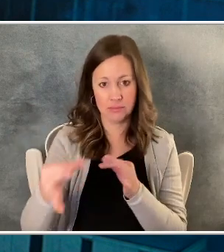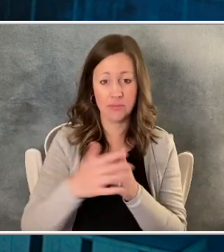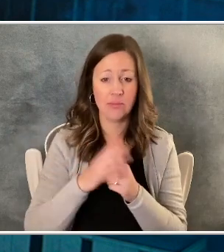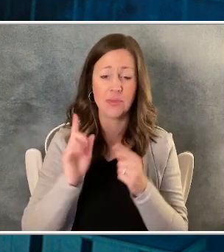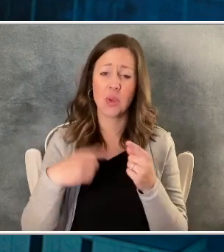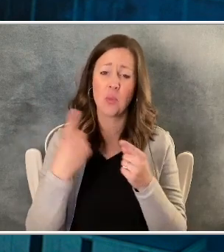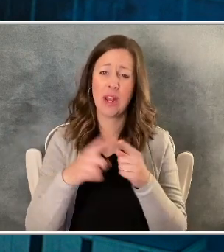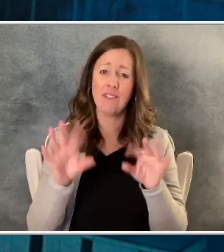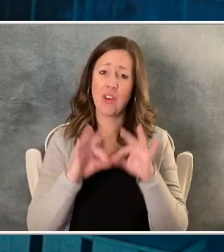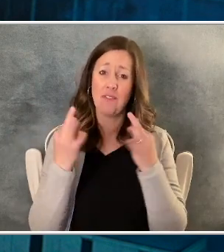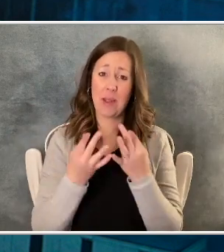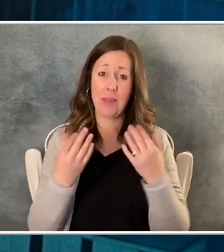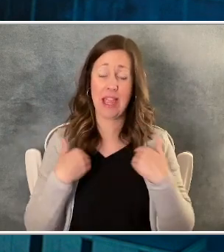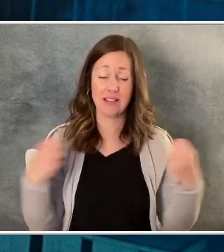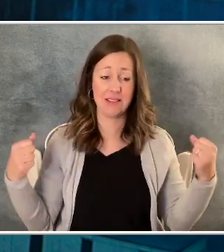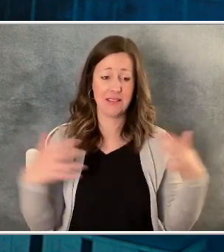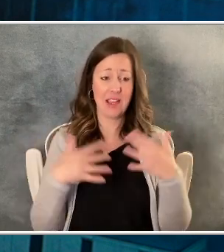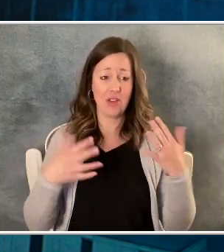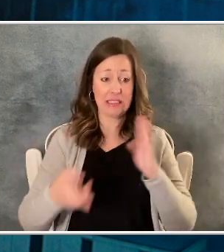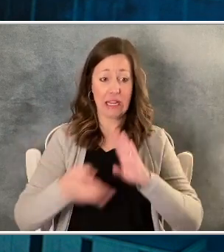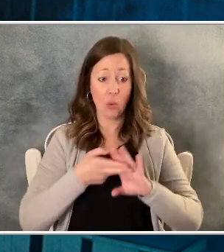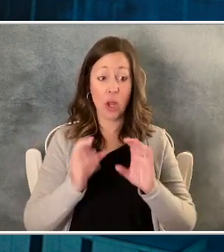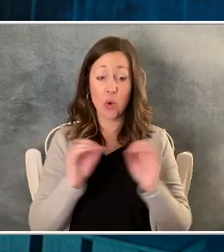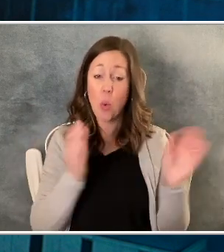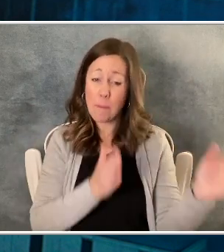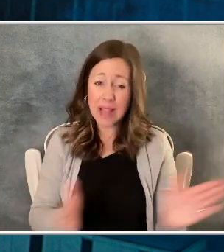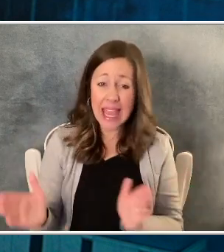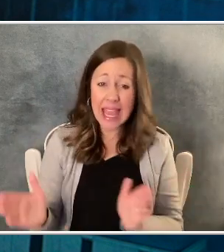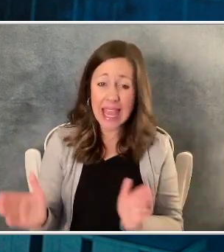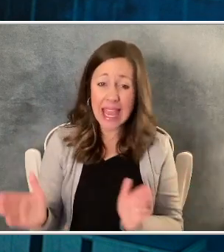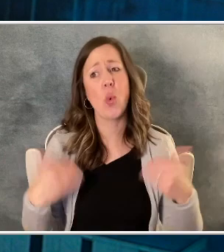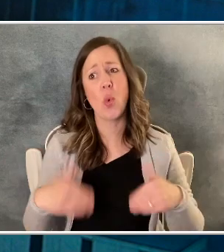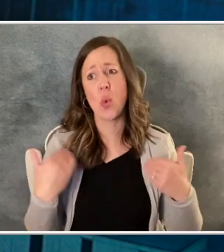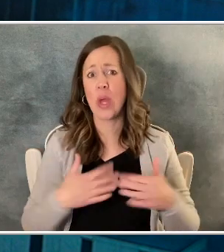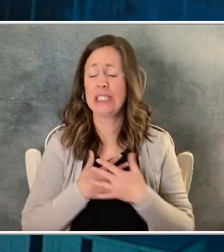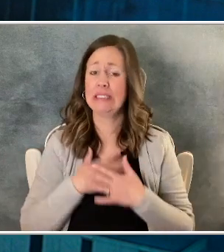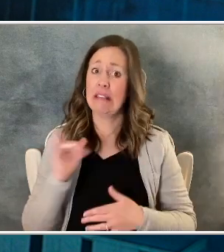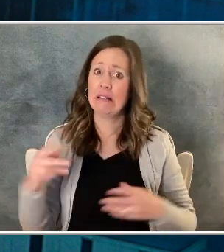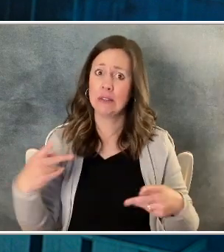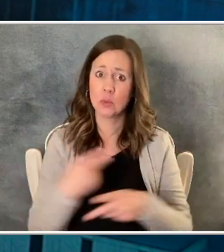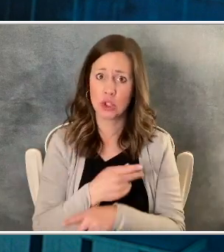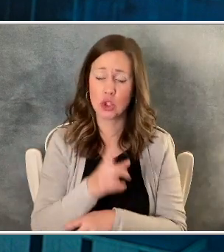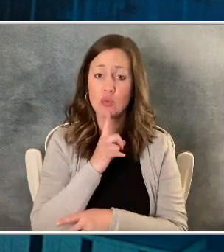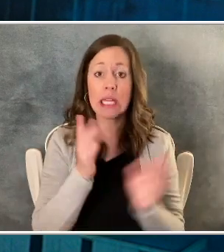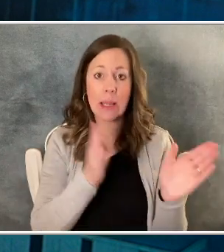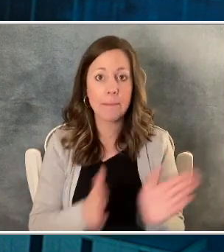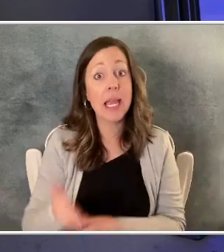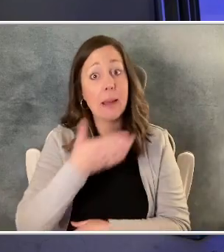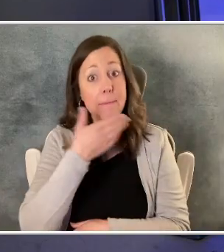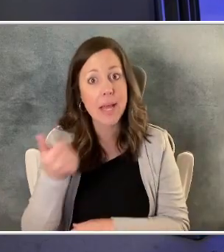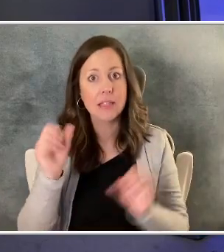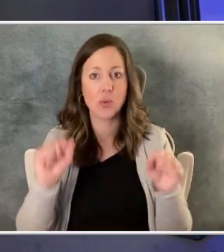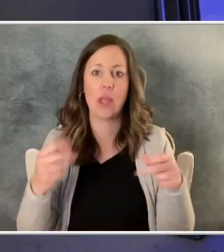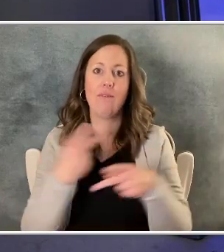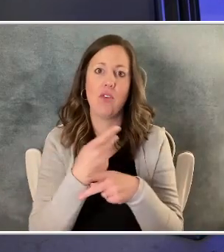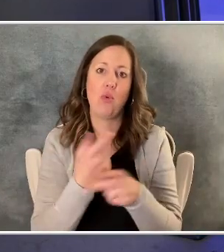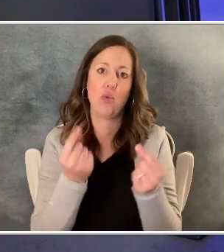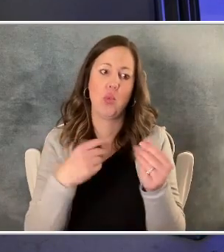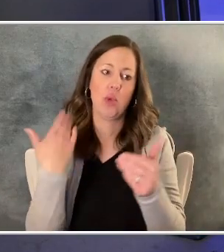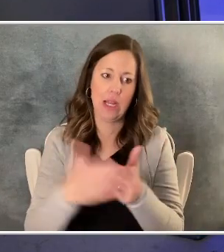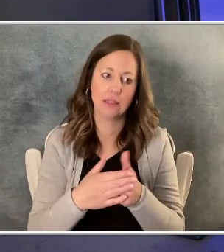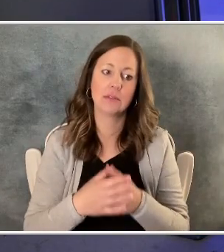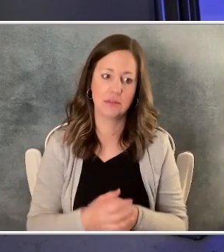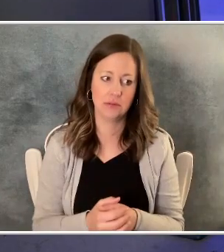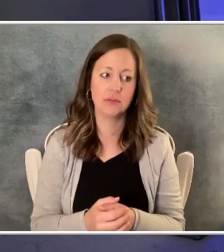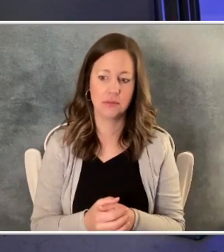don't have a plan. And so that's our goal, is to provide that plan. That way we know we're in action mode and we can keep going. So you get her here and then you get